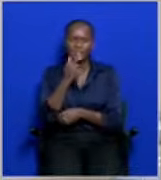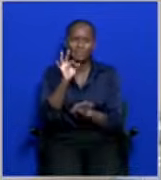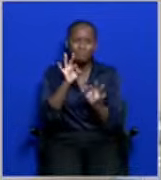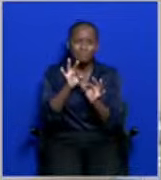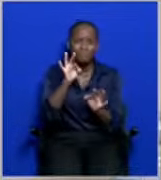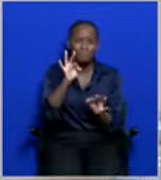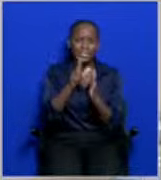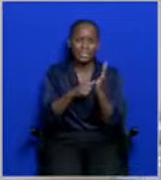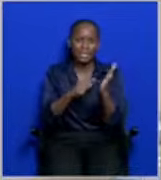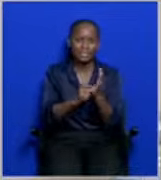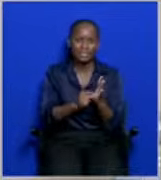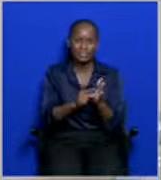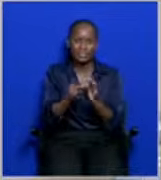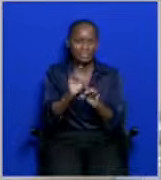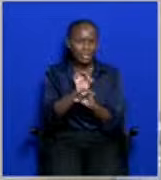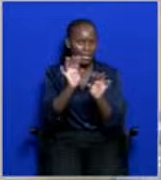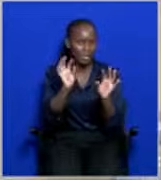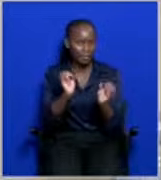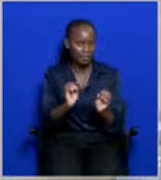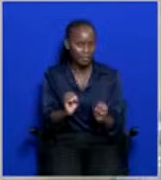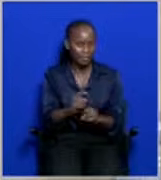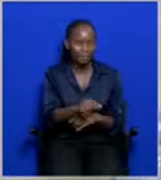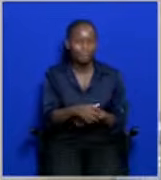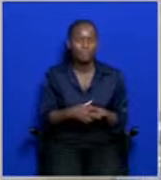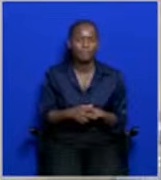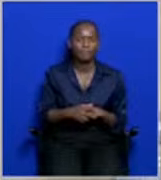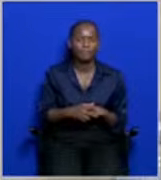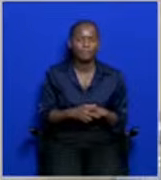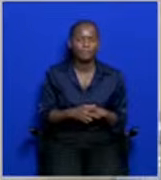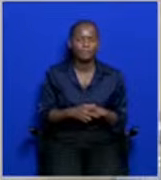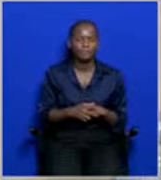It appears on its face to be by